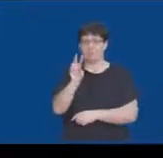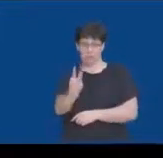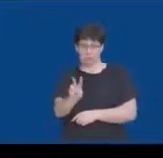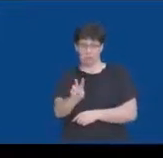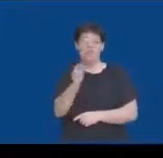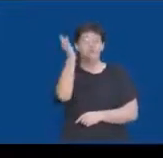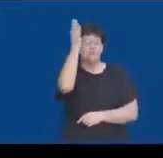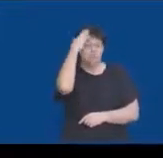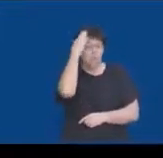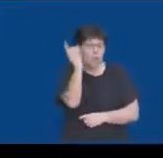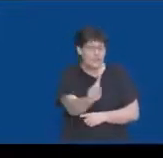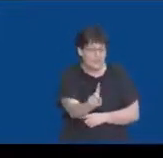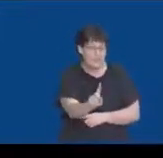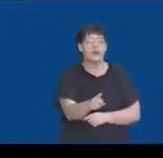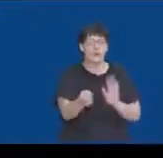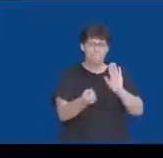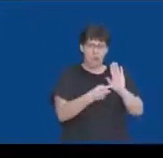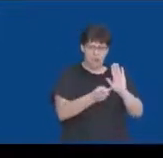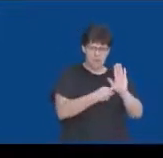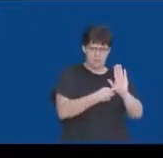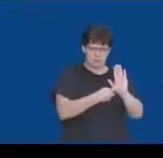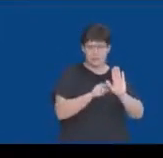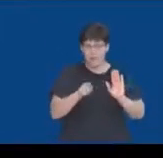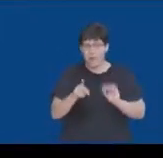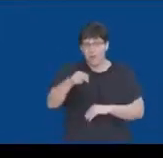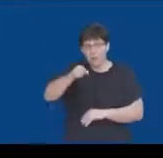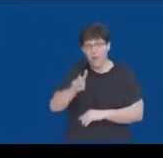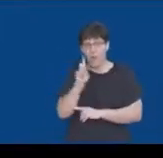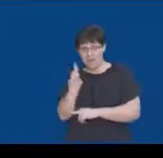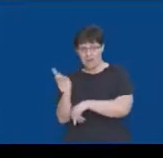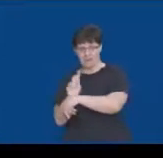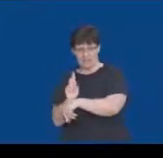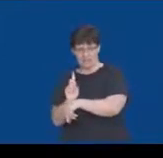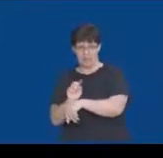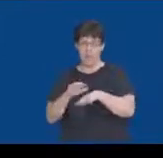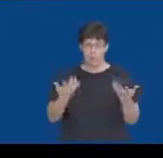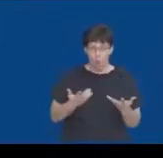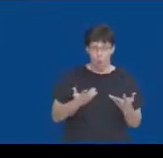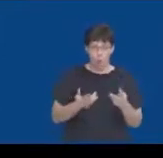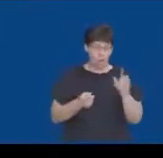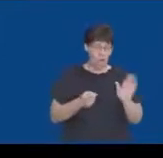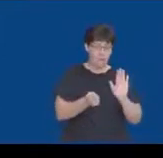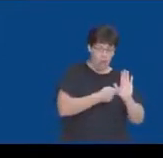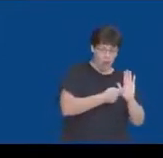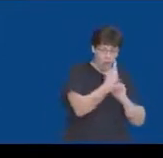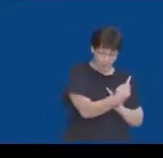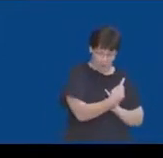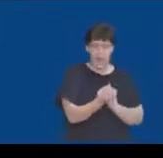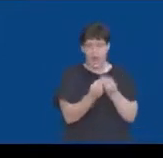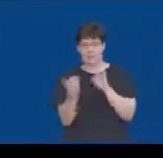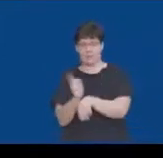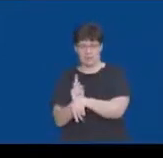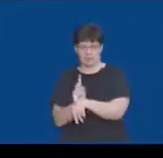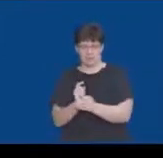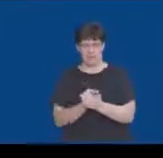marks we actually need to know to work with per minute, or how many minutes per mark. And I'm going to do